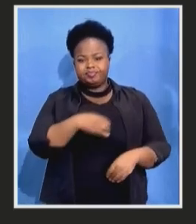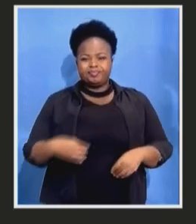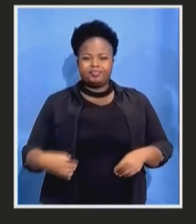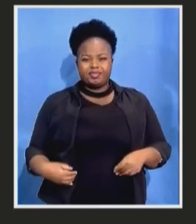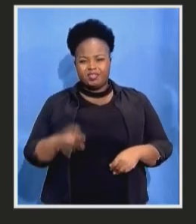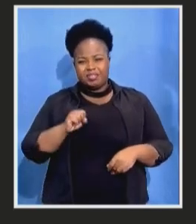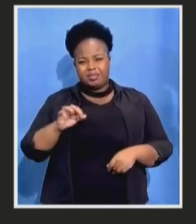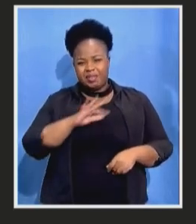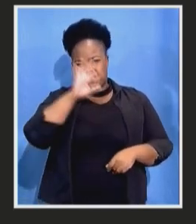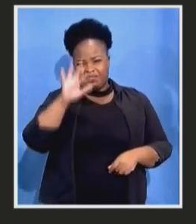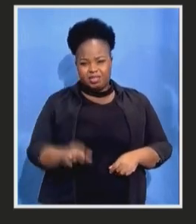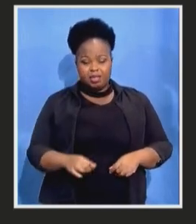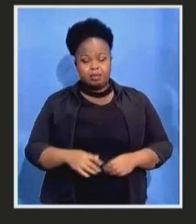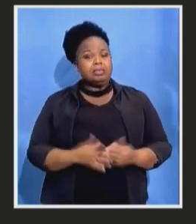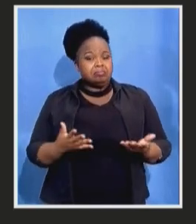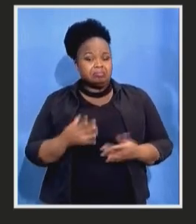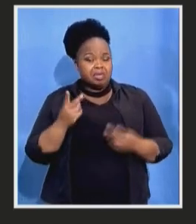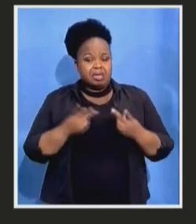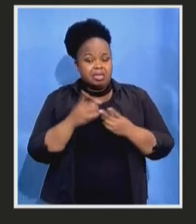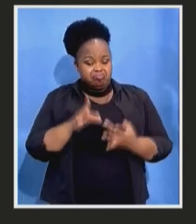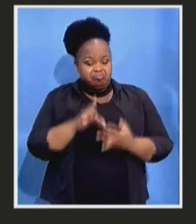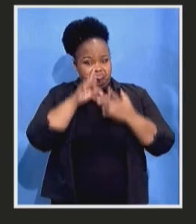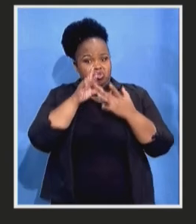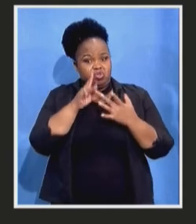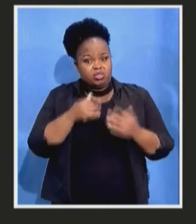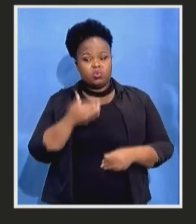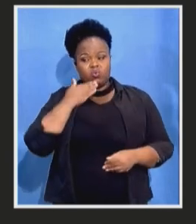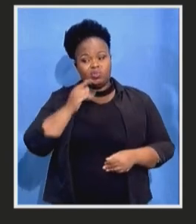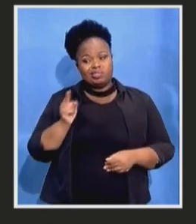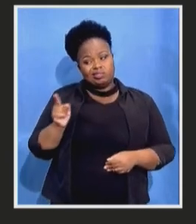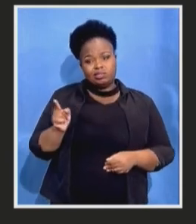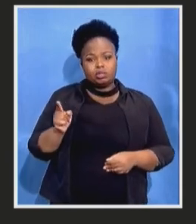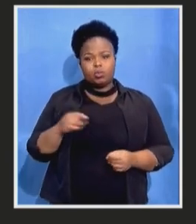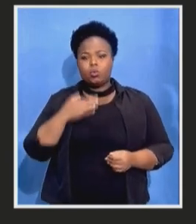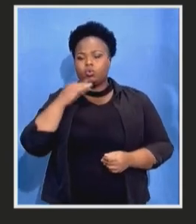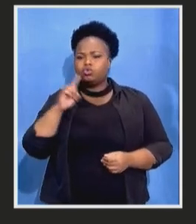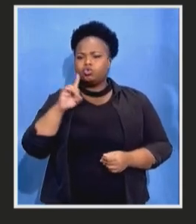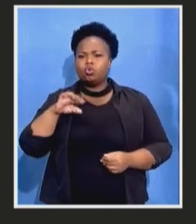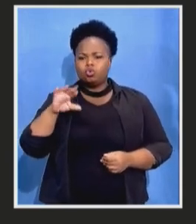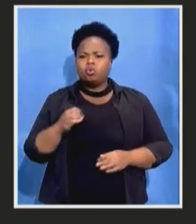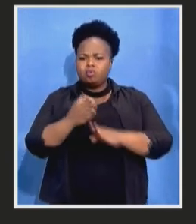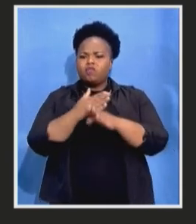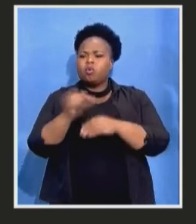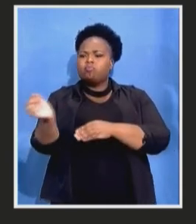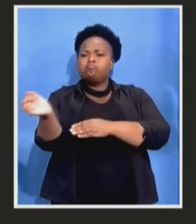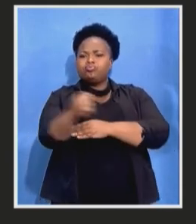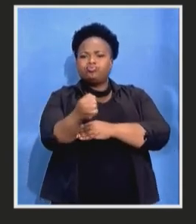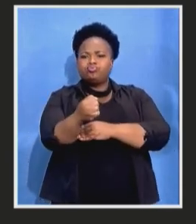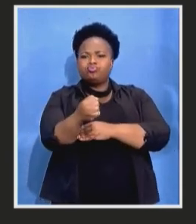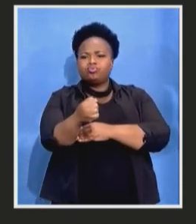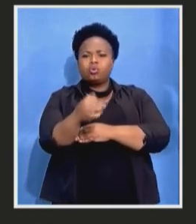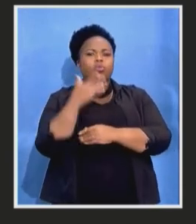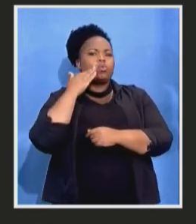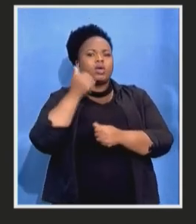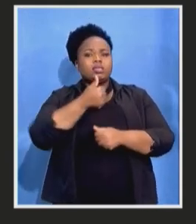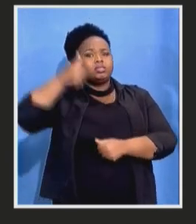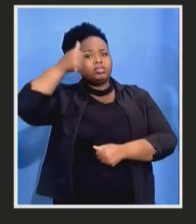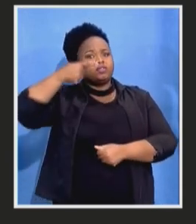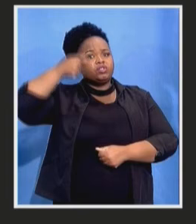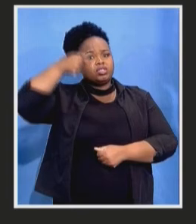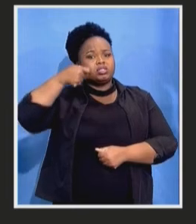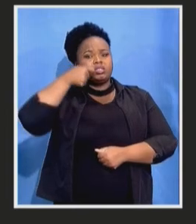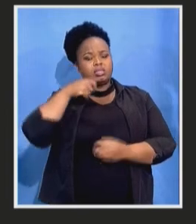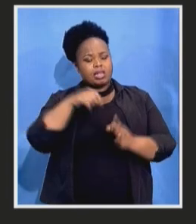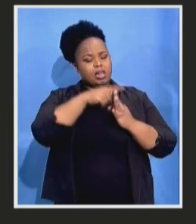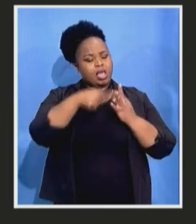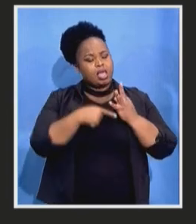the Deputy Chief Justice Raymond Zondo when the Chief Justice Mokgweng presented him with three names to chair the State Capture Commission of